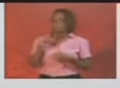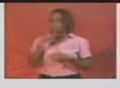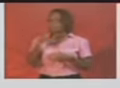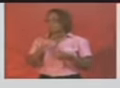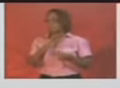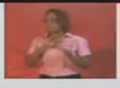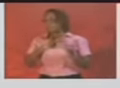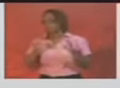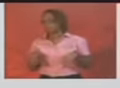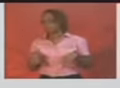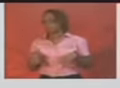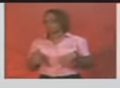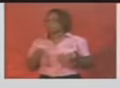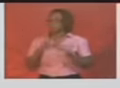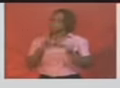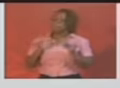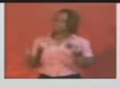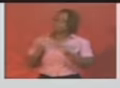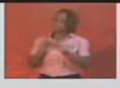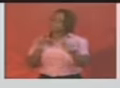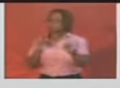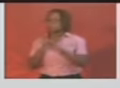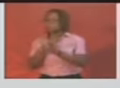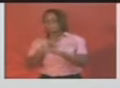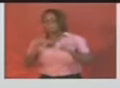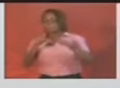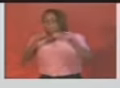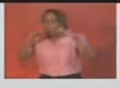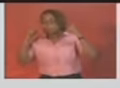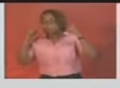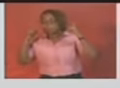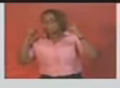and, of course, wear your mask.